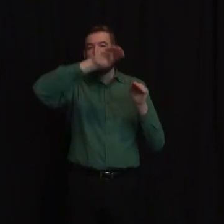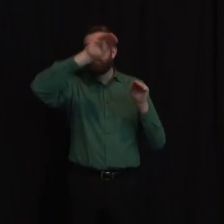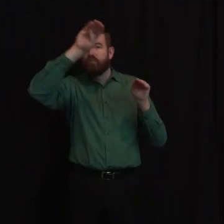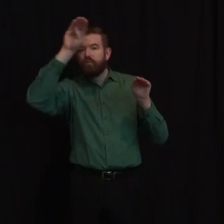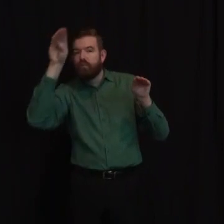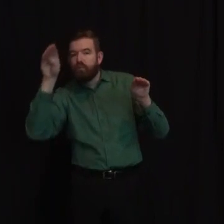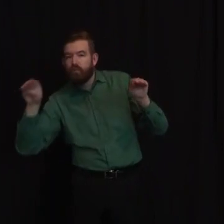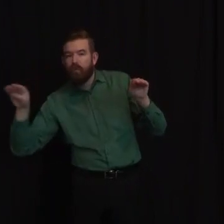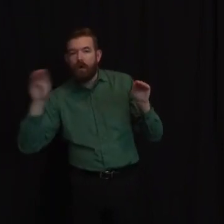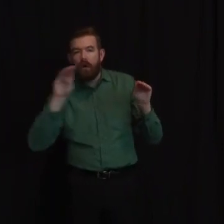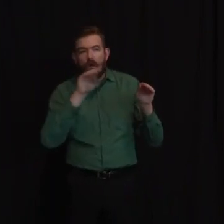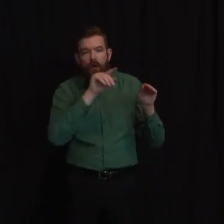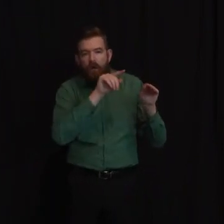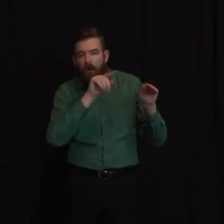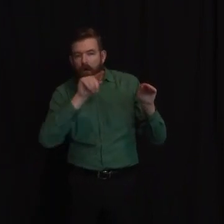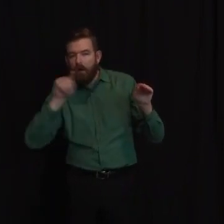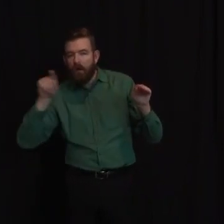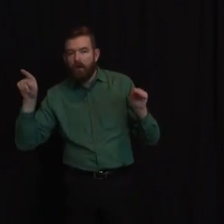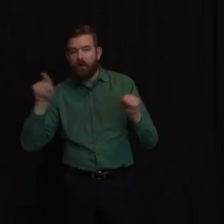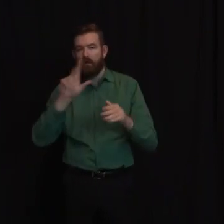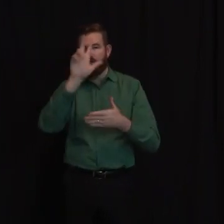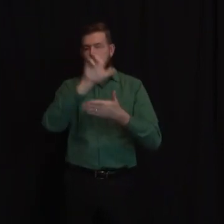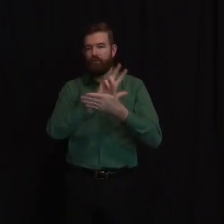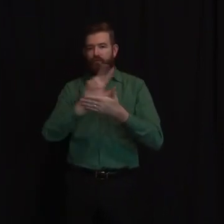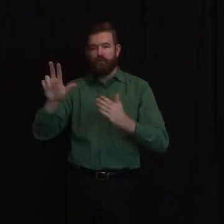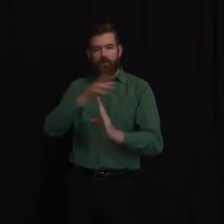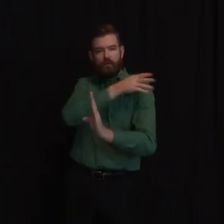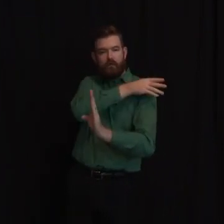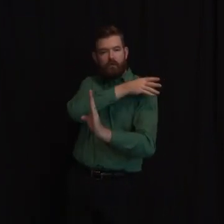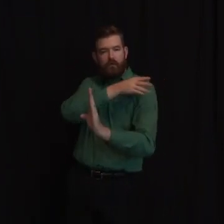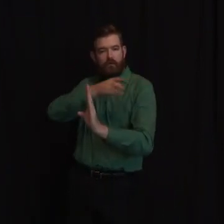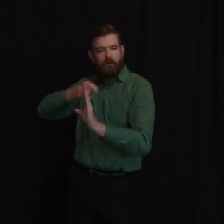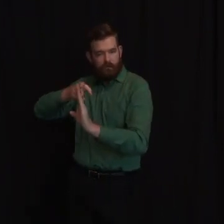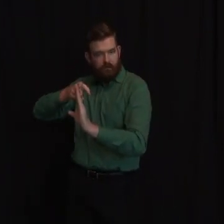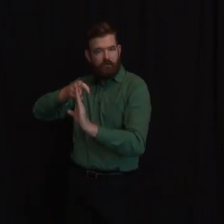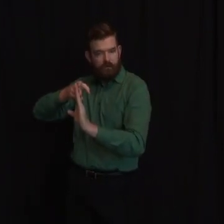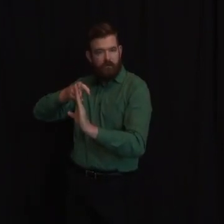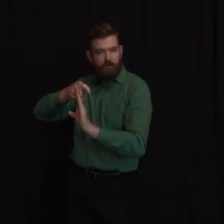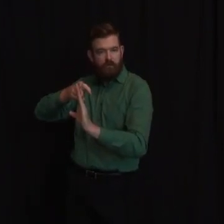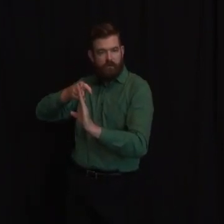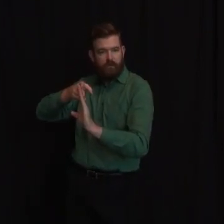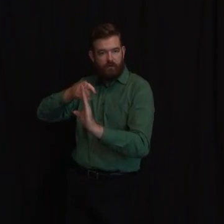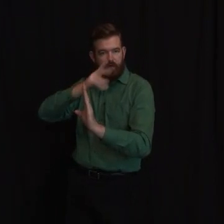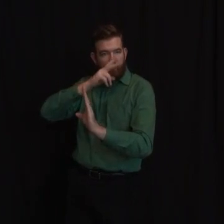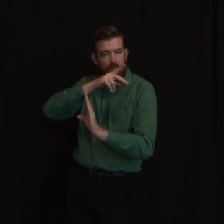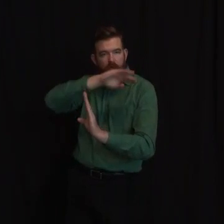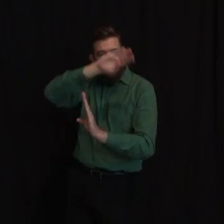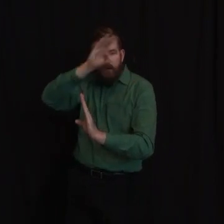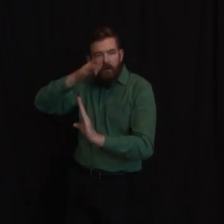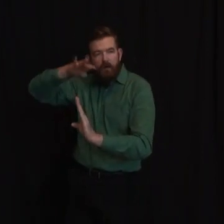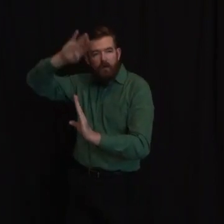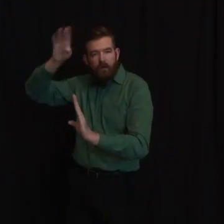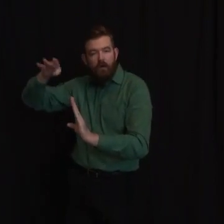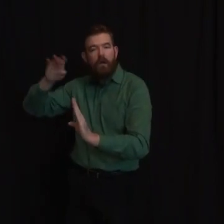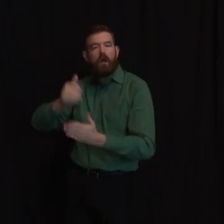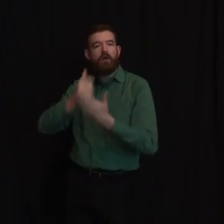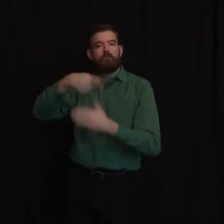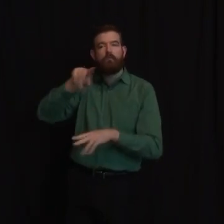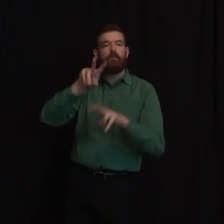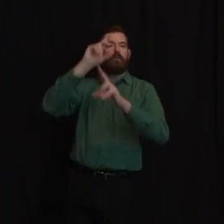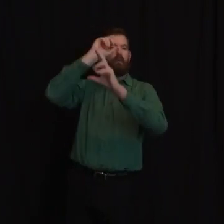historical time frame to show you some trend lines. And we believe and hope that this will put some of the daily numbers into a broader